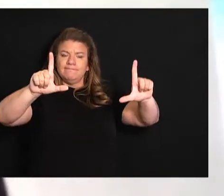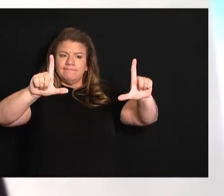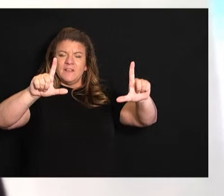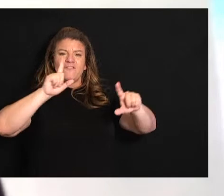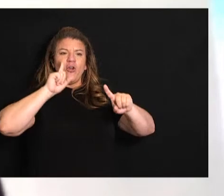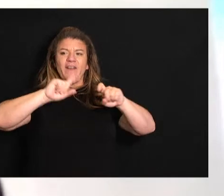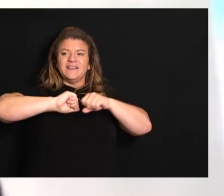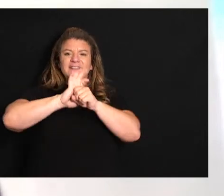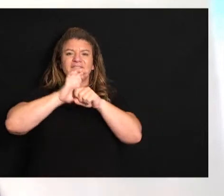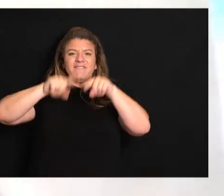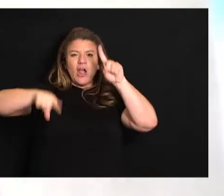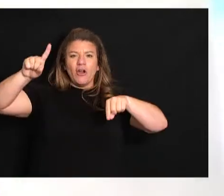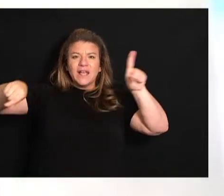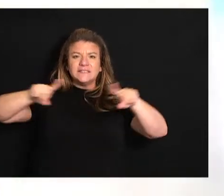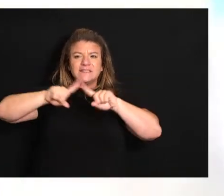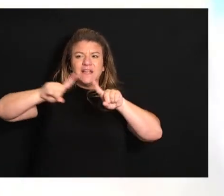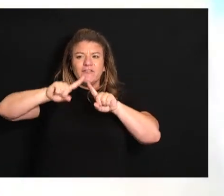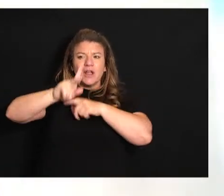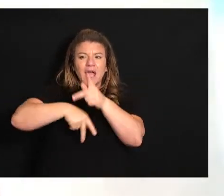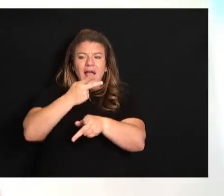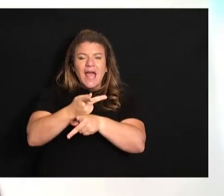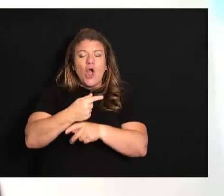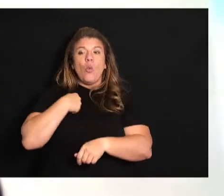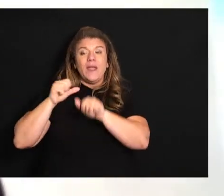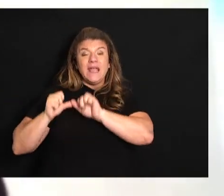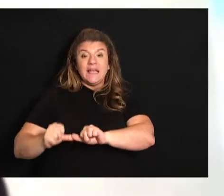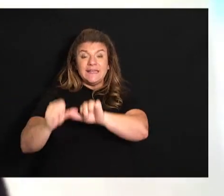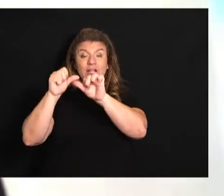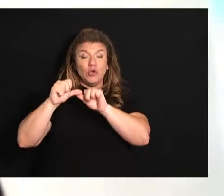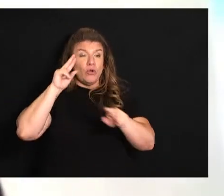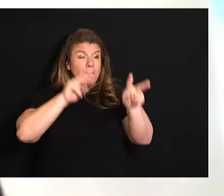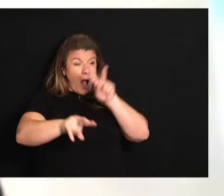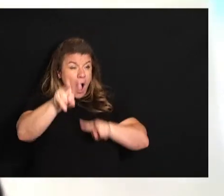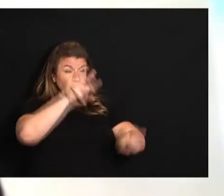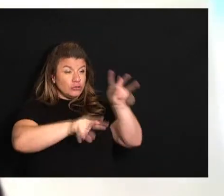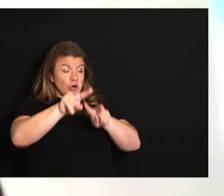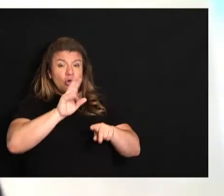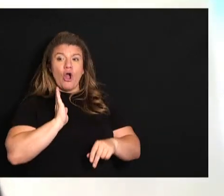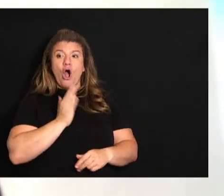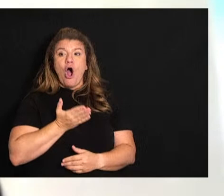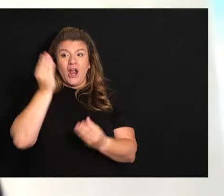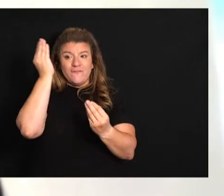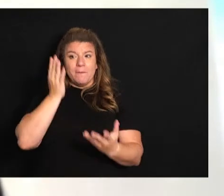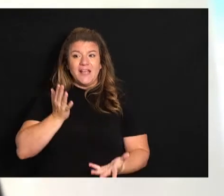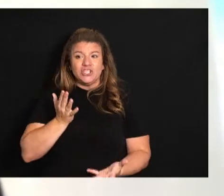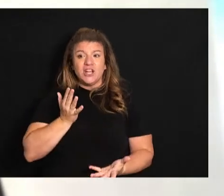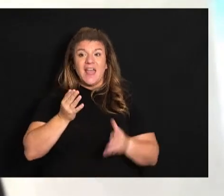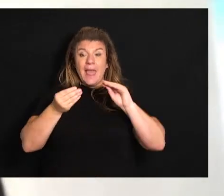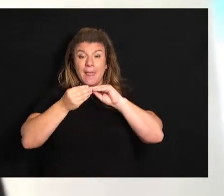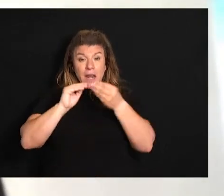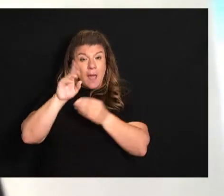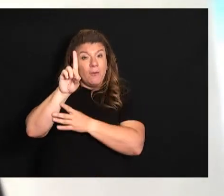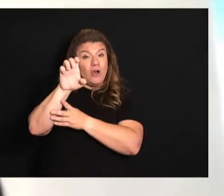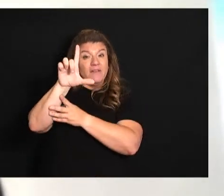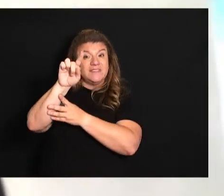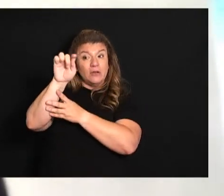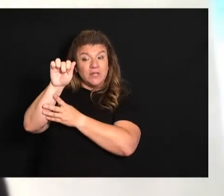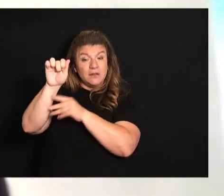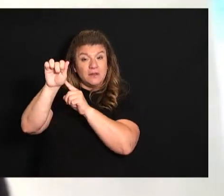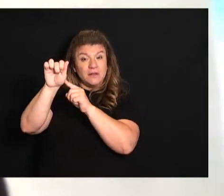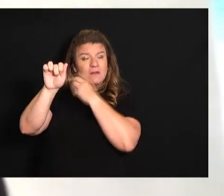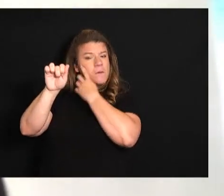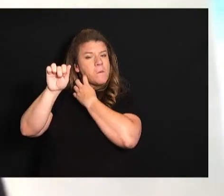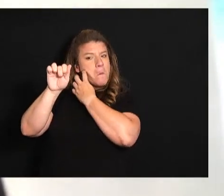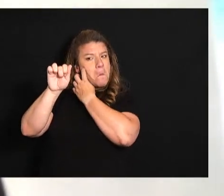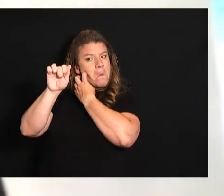cases. We continue to monitor and improve our data. These cases, the number of Delta cases for the variants are going to decrease